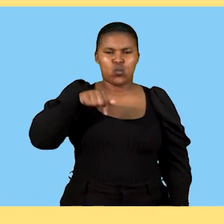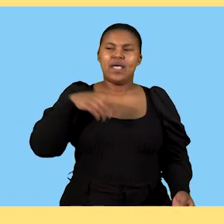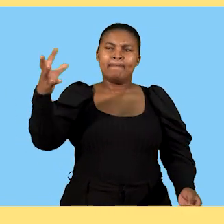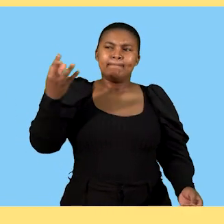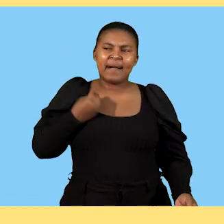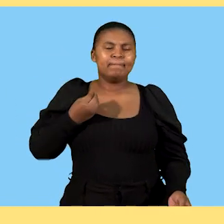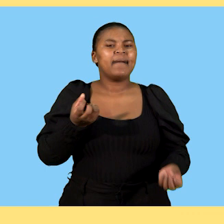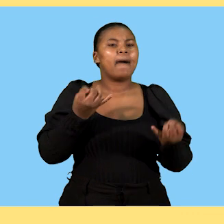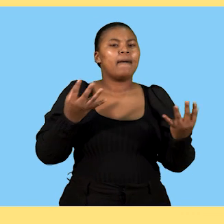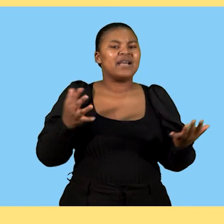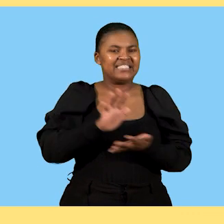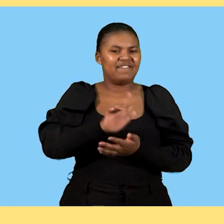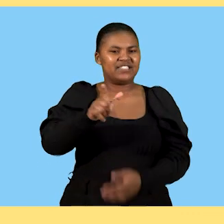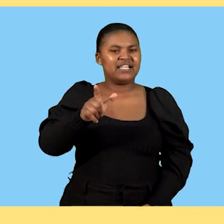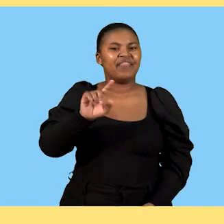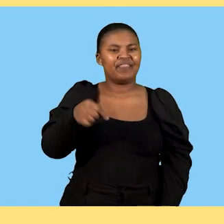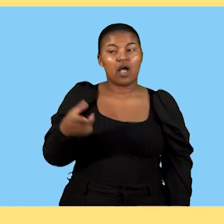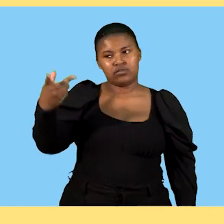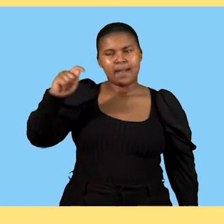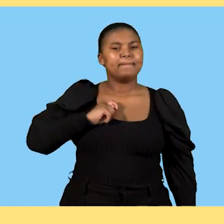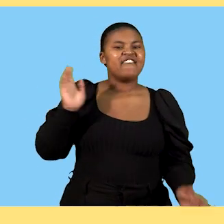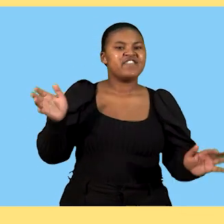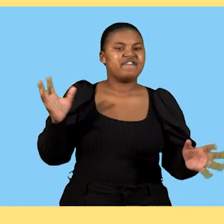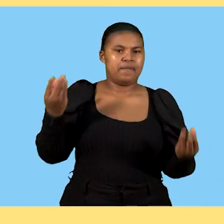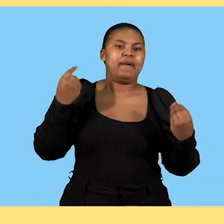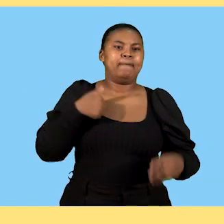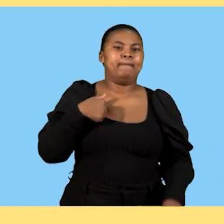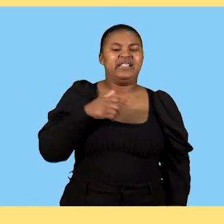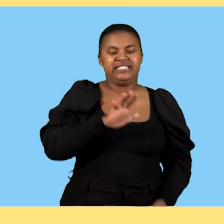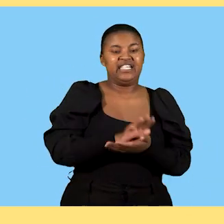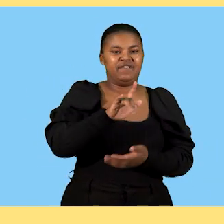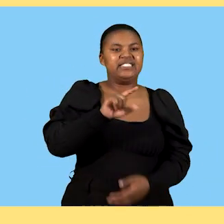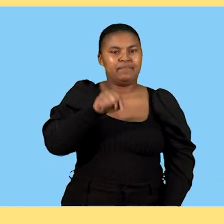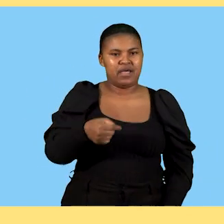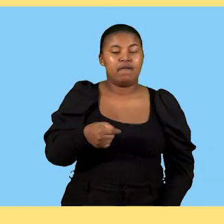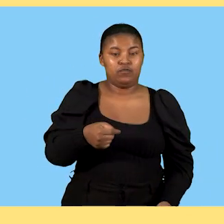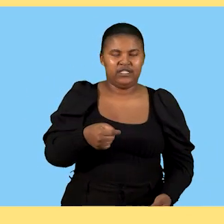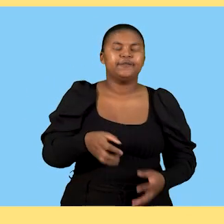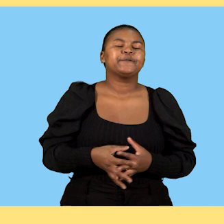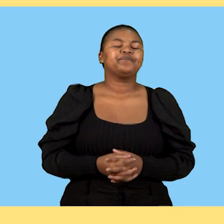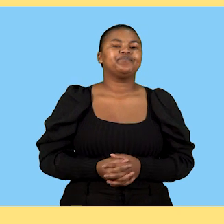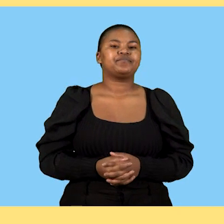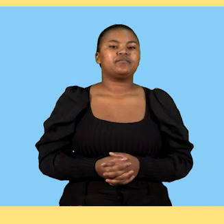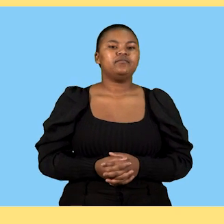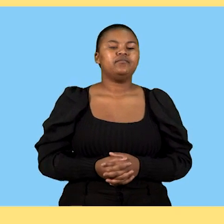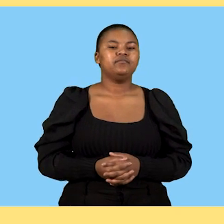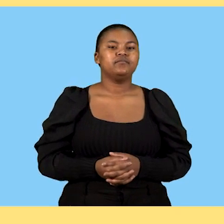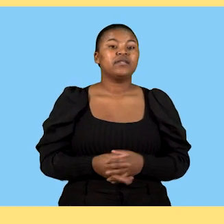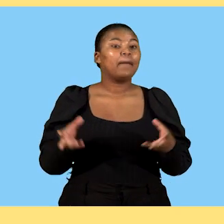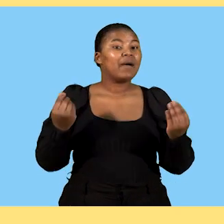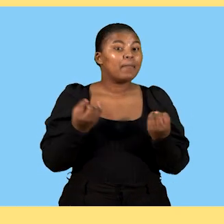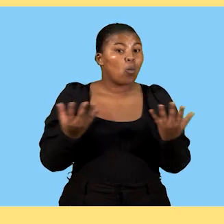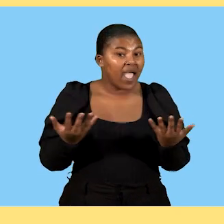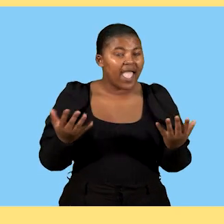received 17,000. And here it is, 17,000. That is what we received